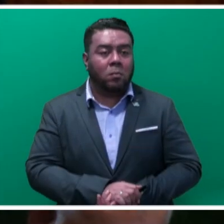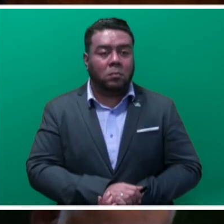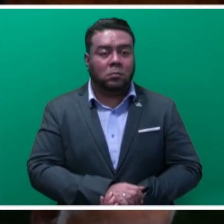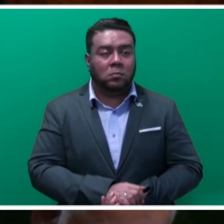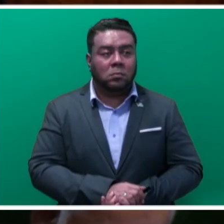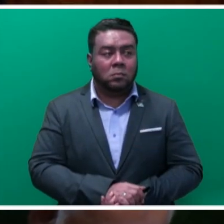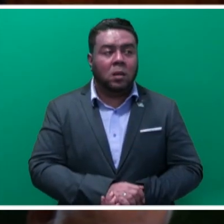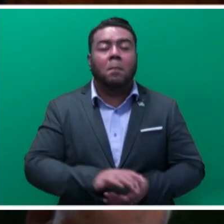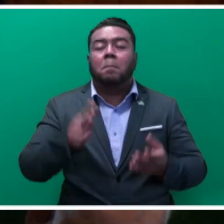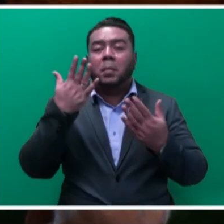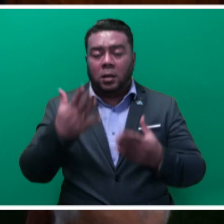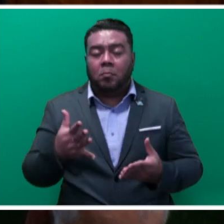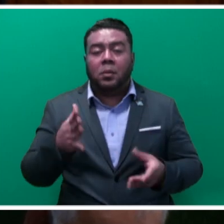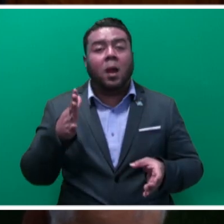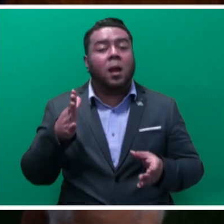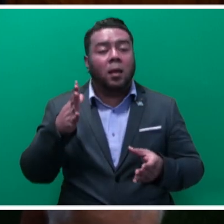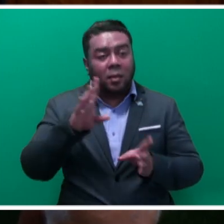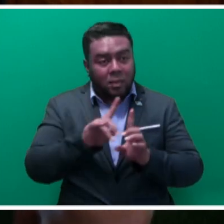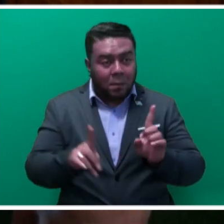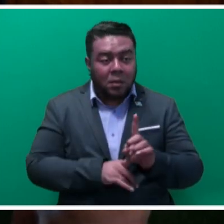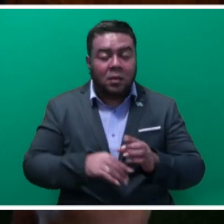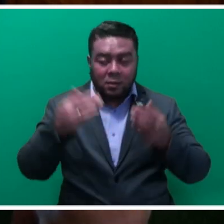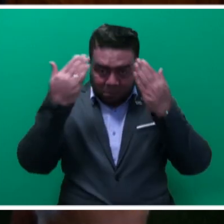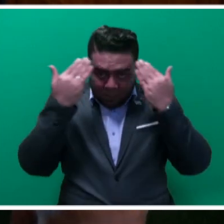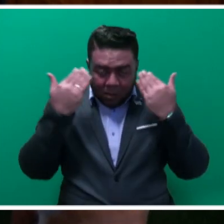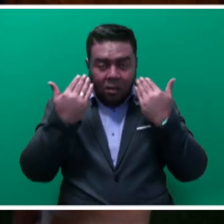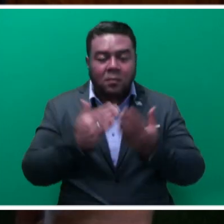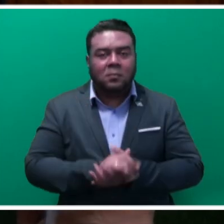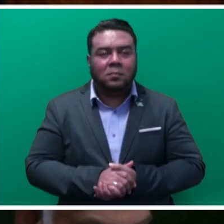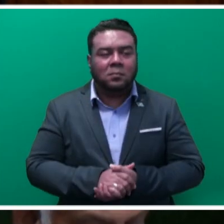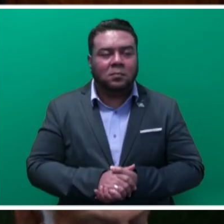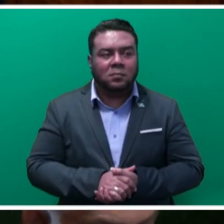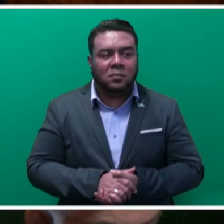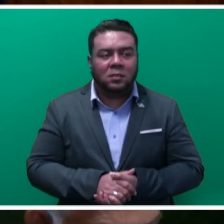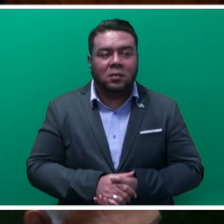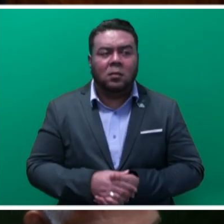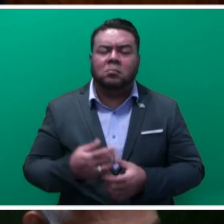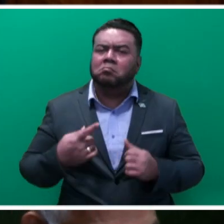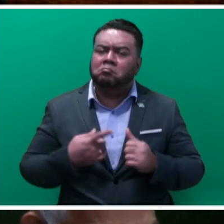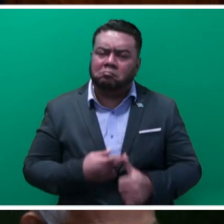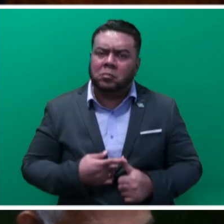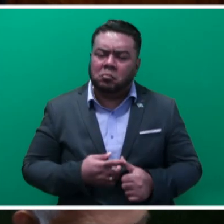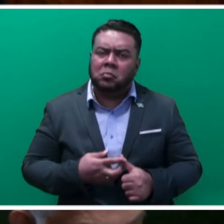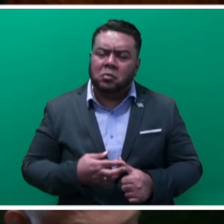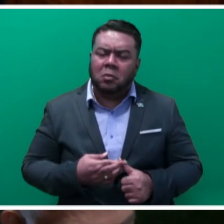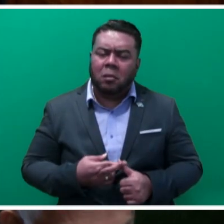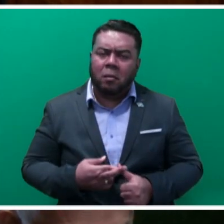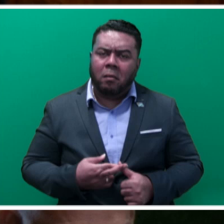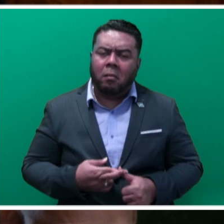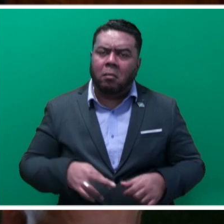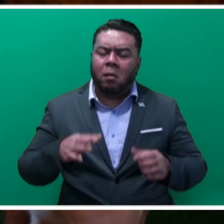Madam Deputy Speaker, in response, the Commercial Agricultural Development